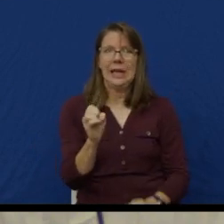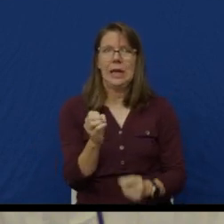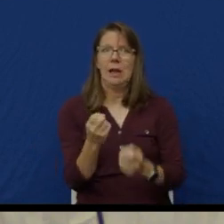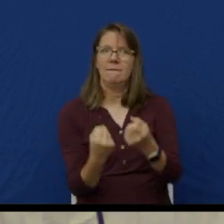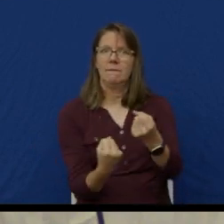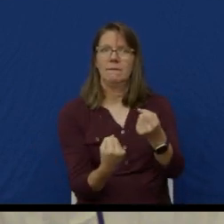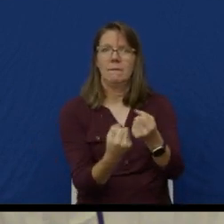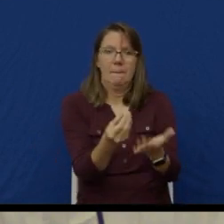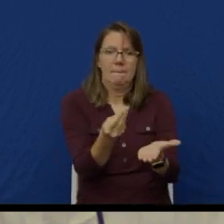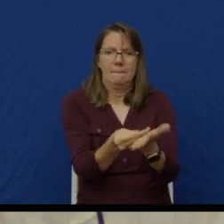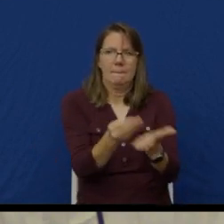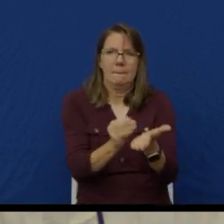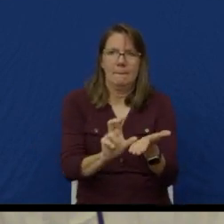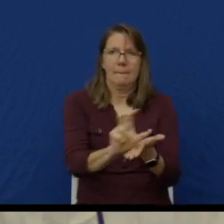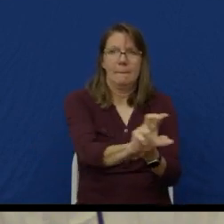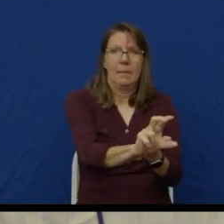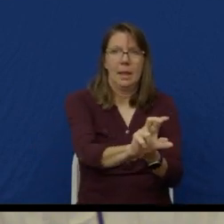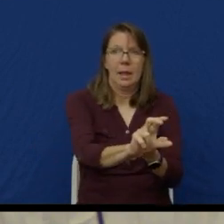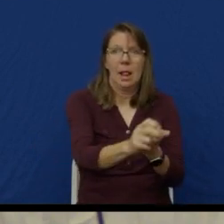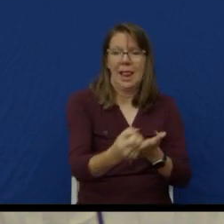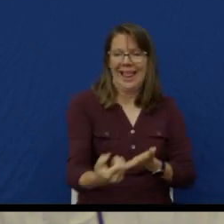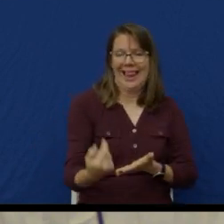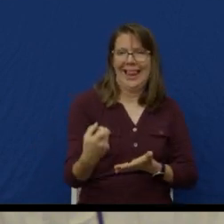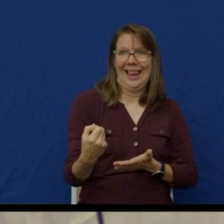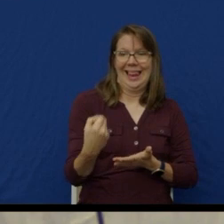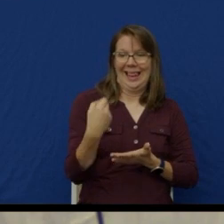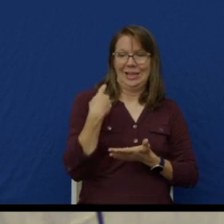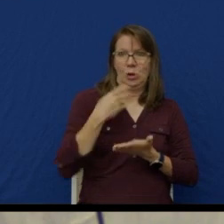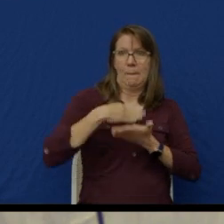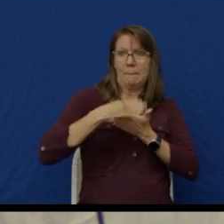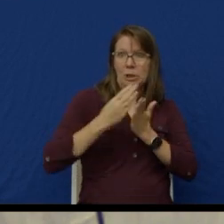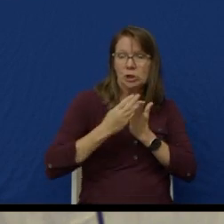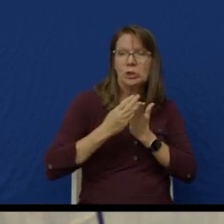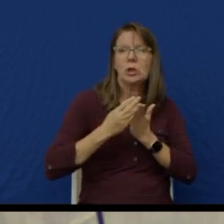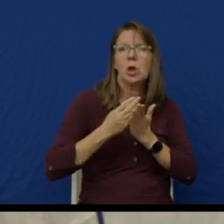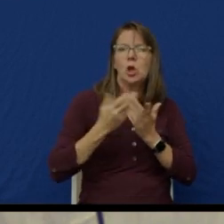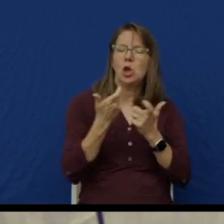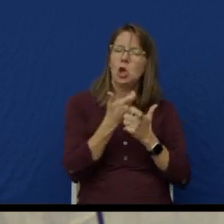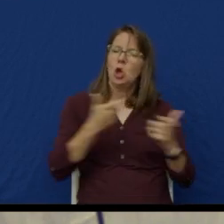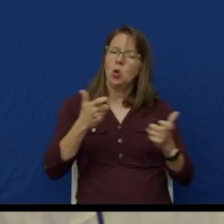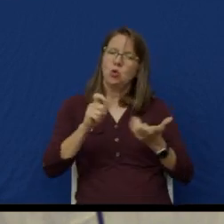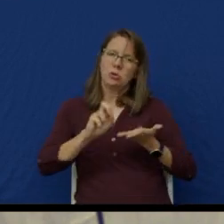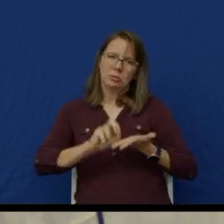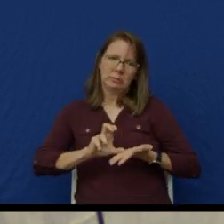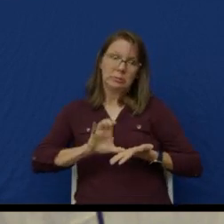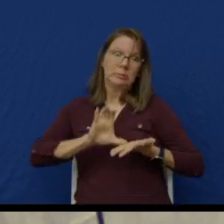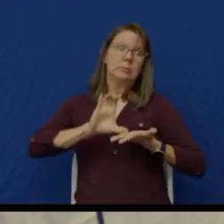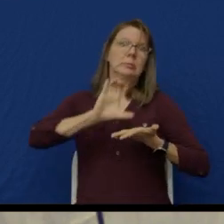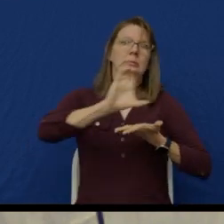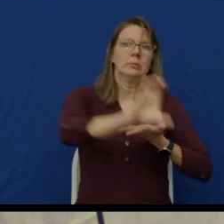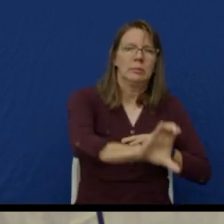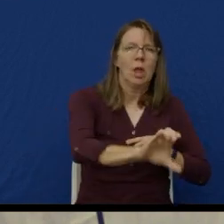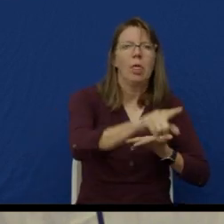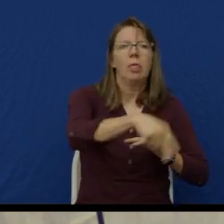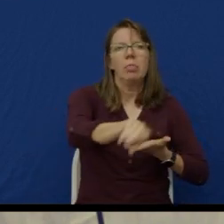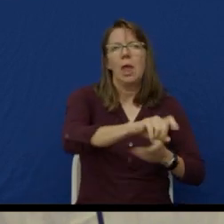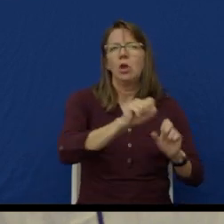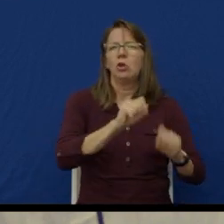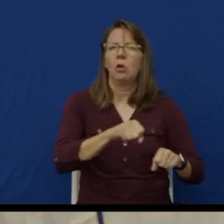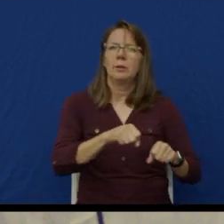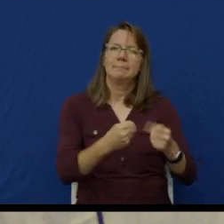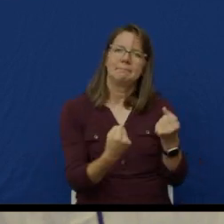budget, CTE got a huge boost that we were very appreciative for. It allowed them to fund programs